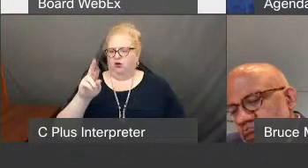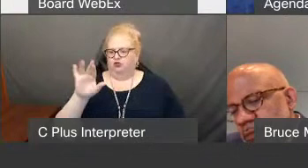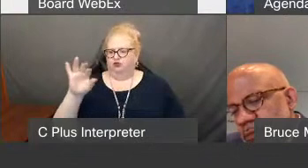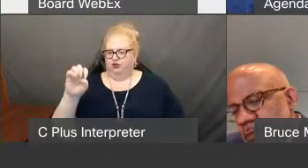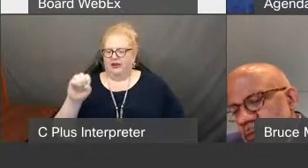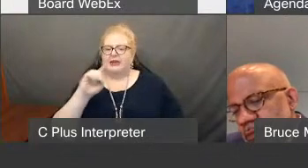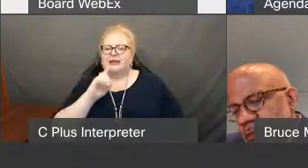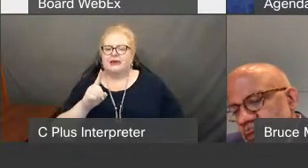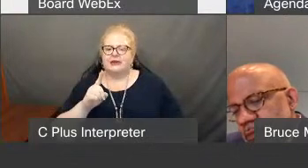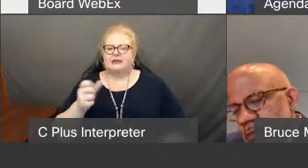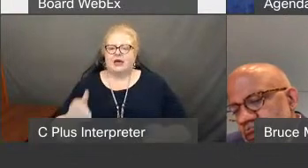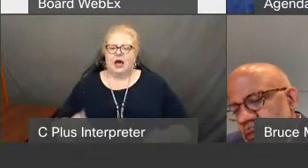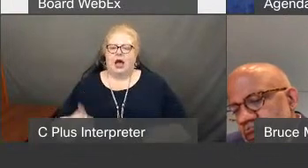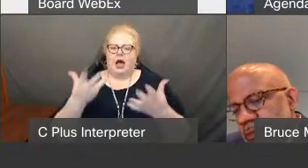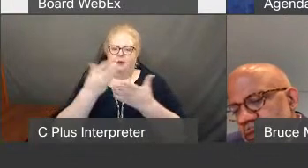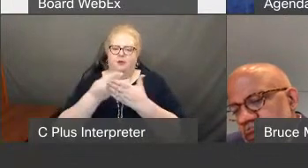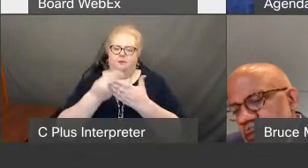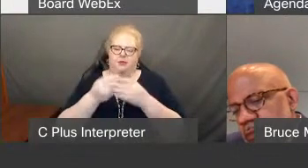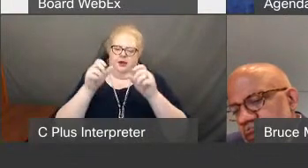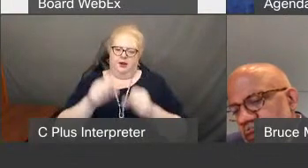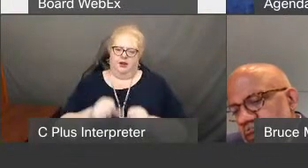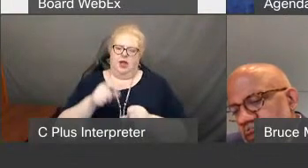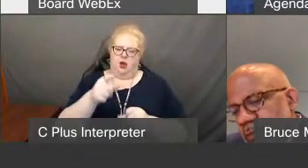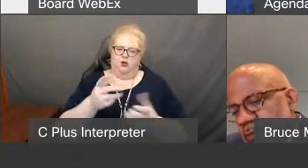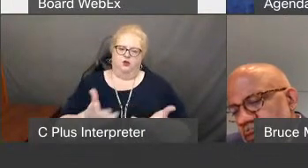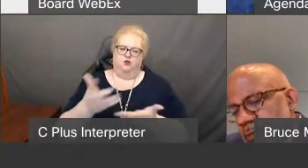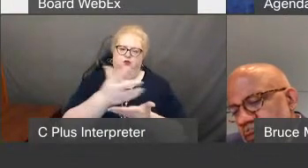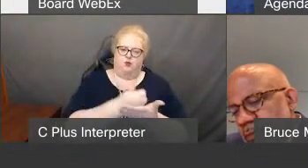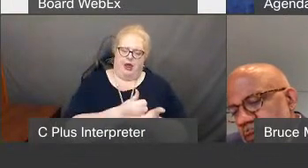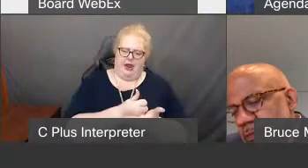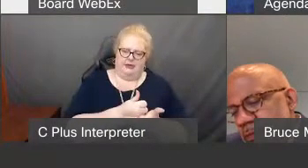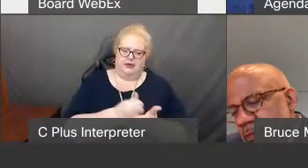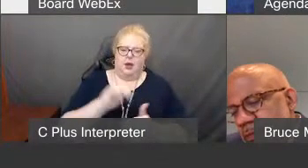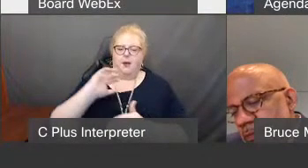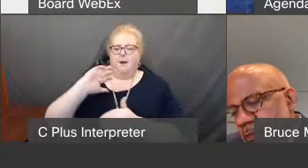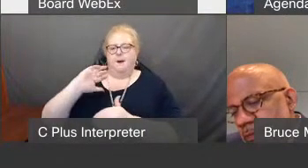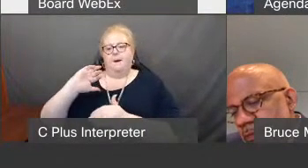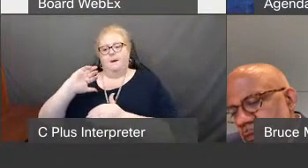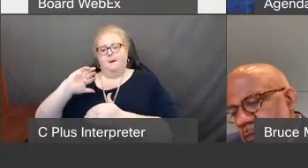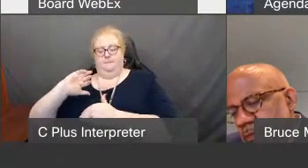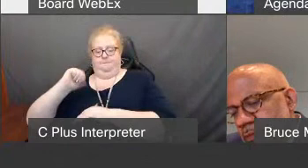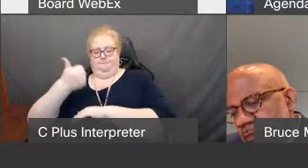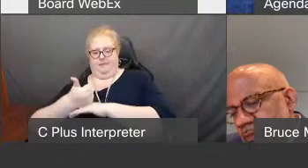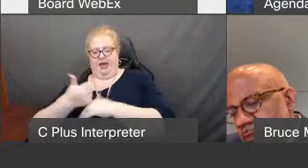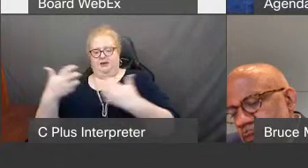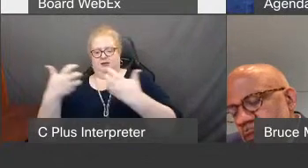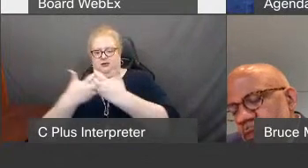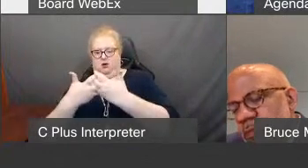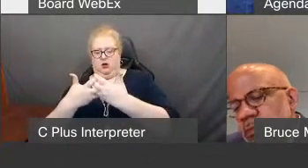much money can you raise based on a match we give you? I really felt that